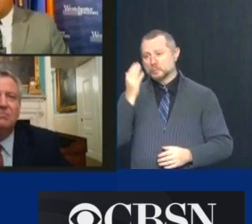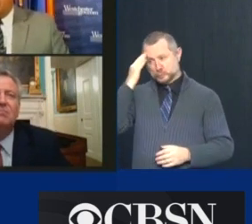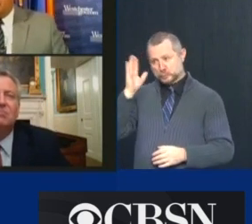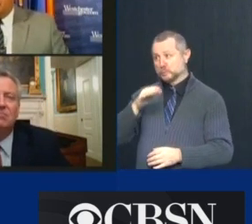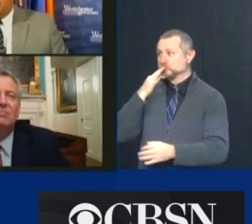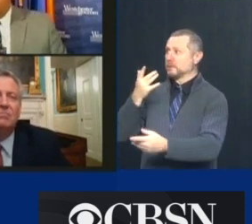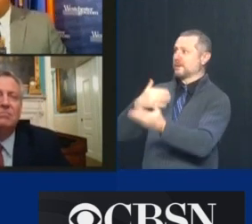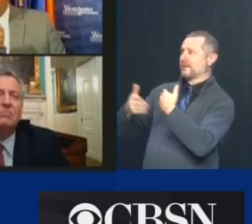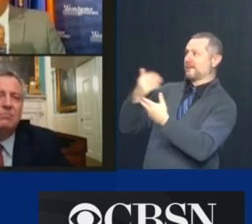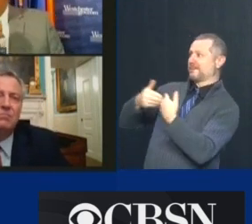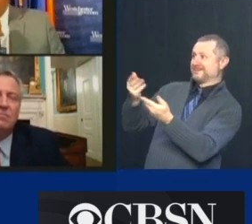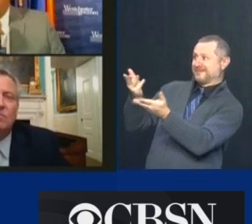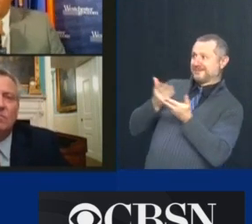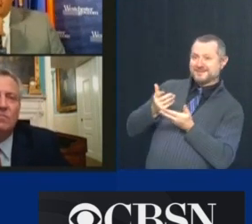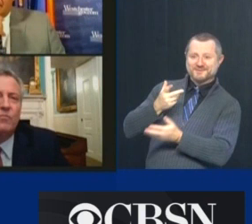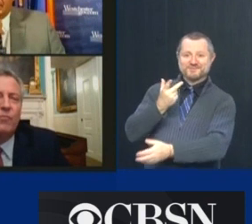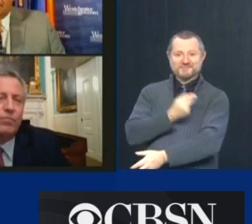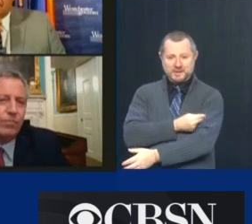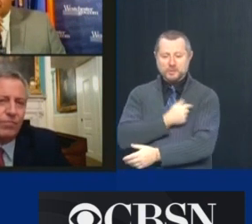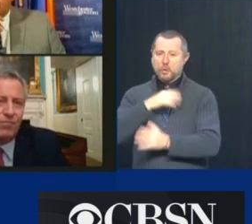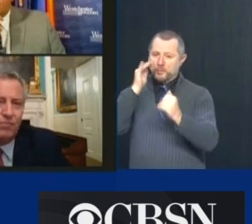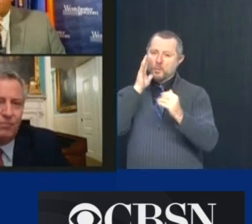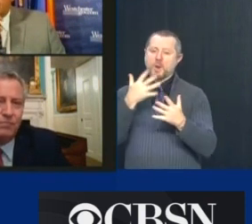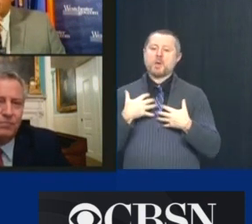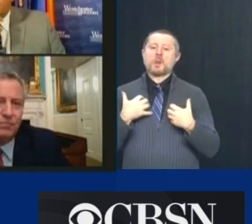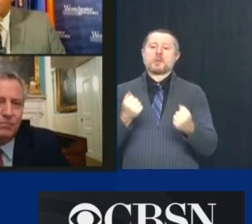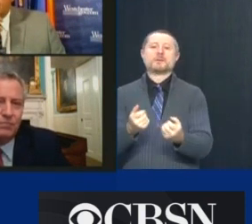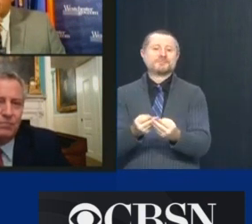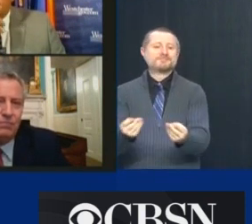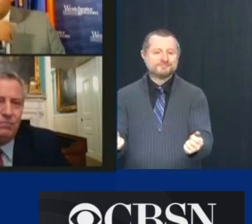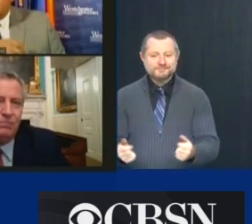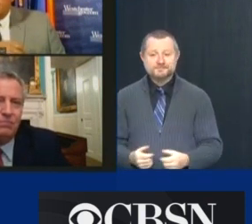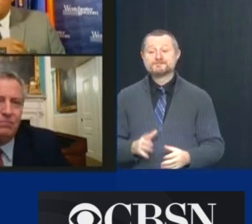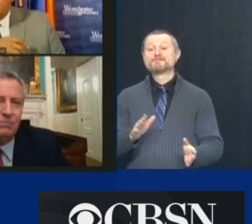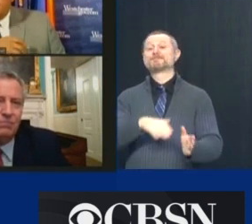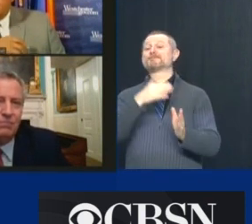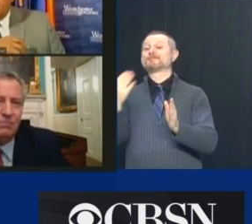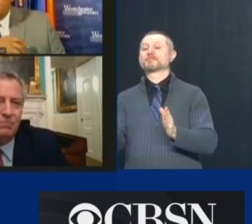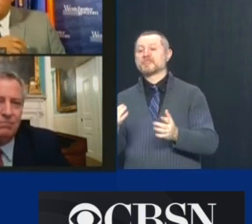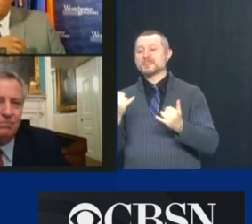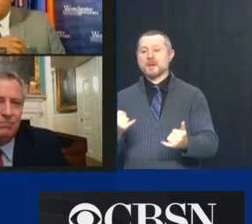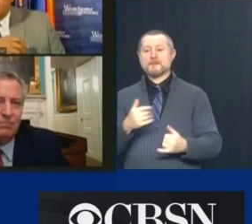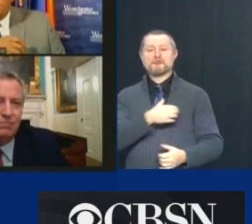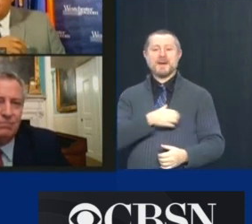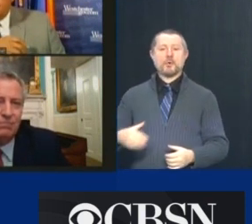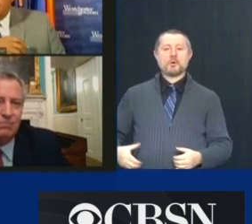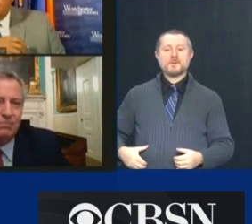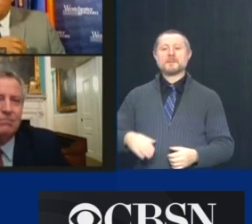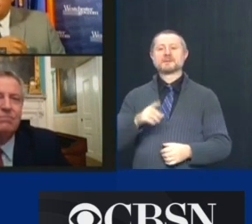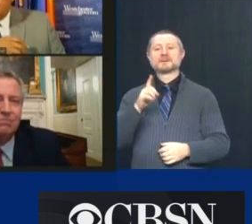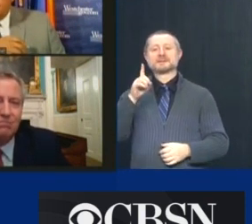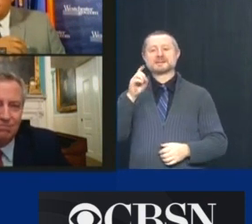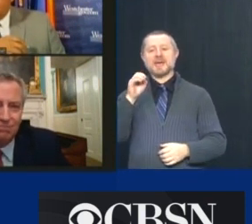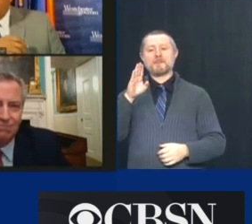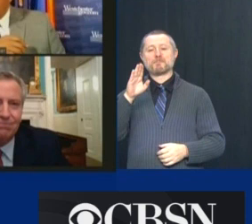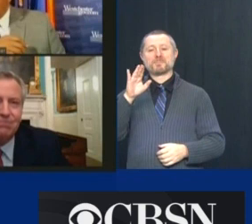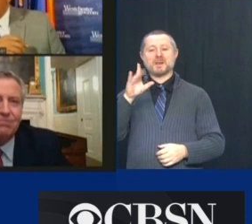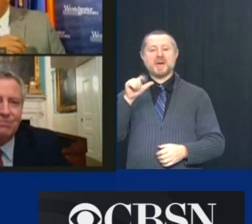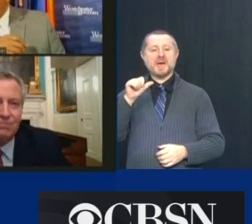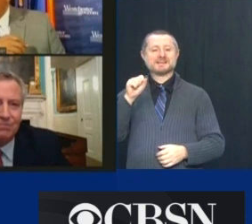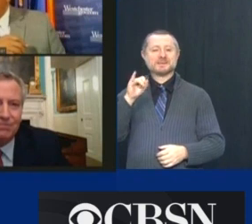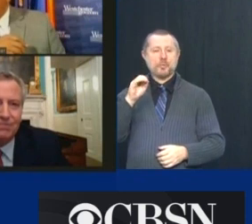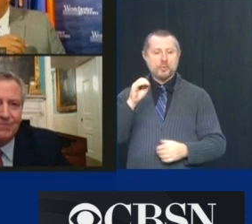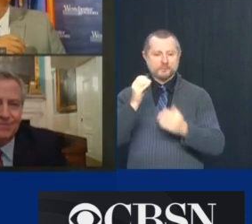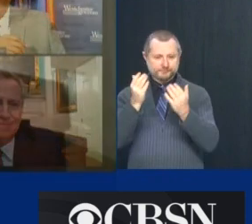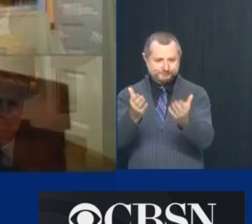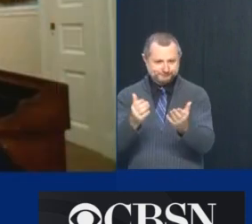will end. It will end. Thank you. Let's go to Mayor Bill de Blasio. I know he didn't get a